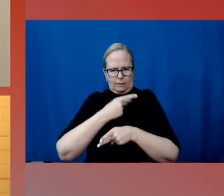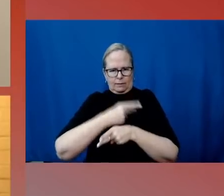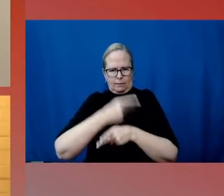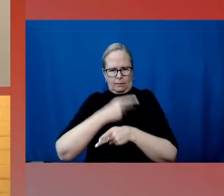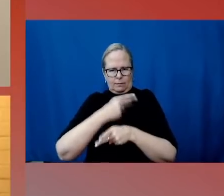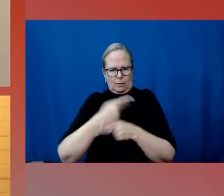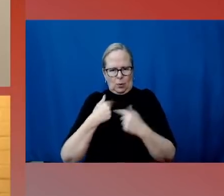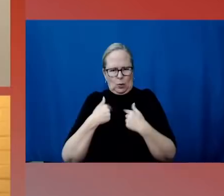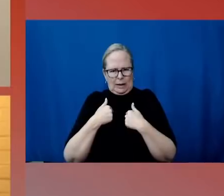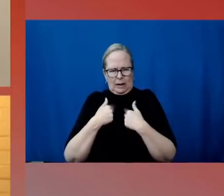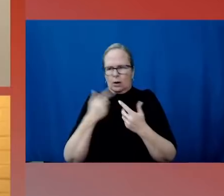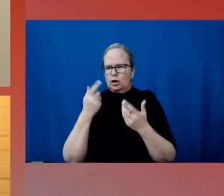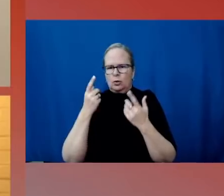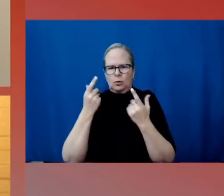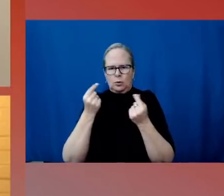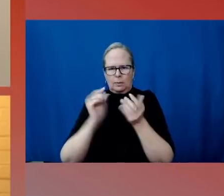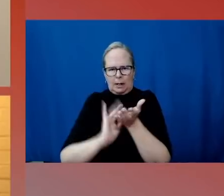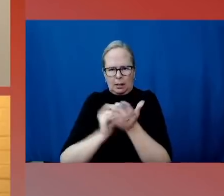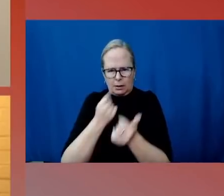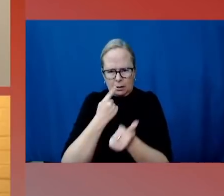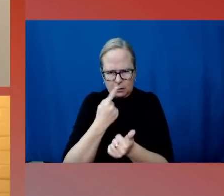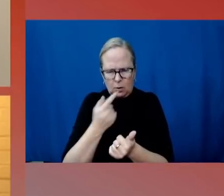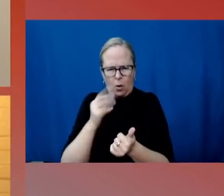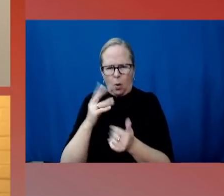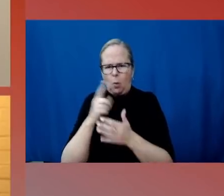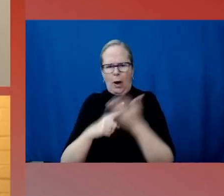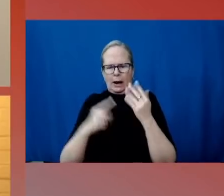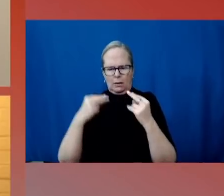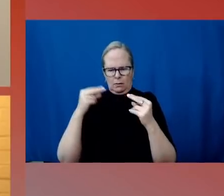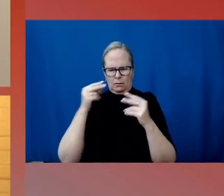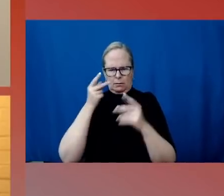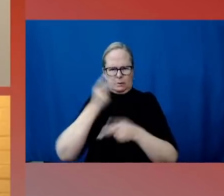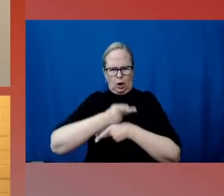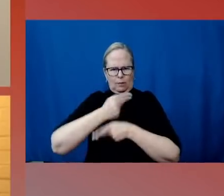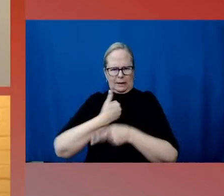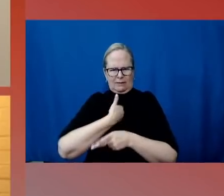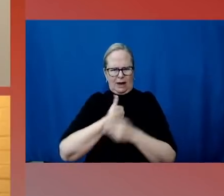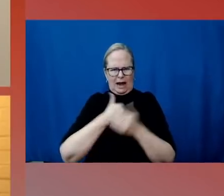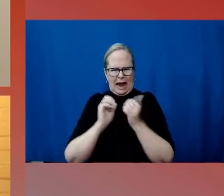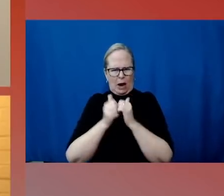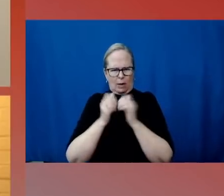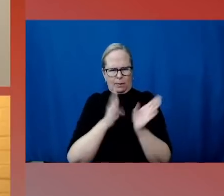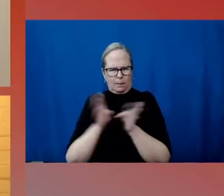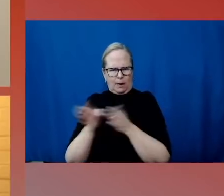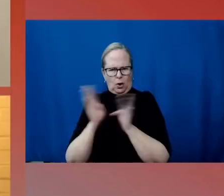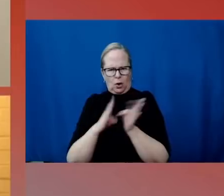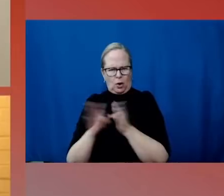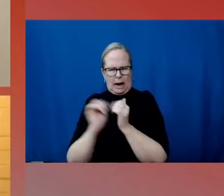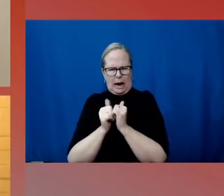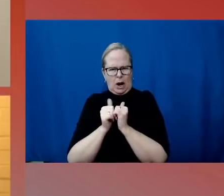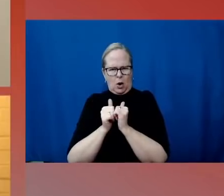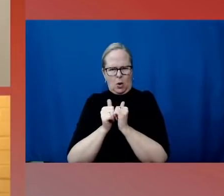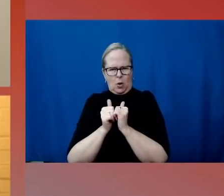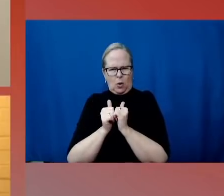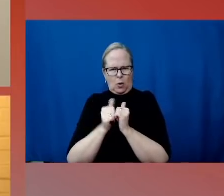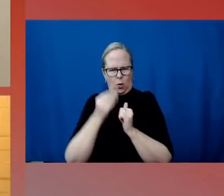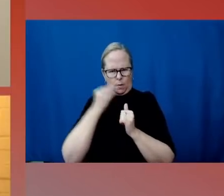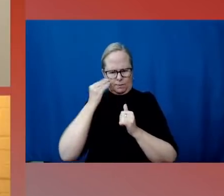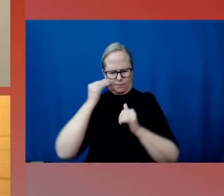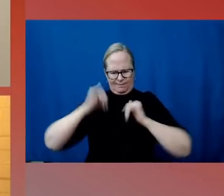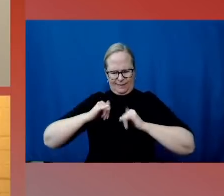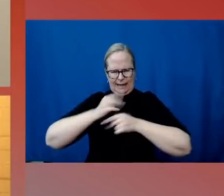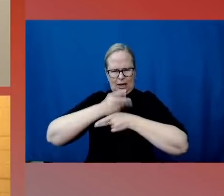What should I be taking medication-wise? What should I be monitoring? That sort of stuff as people sort of prepare their